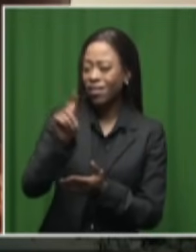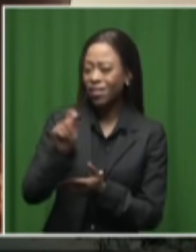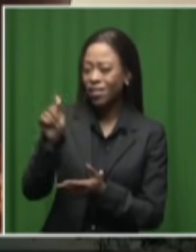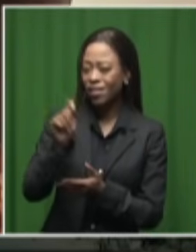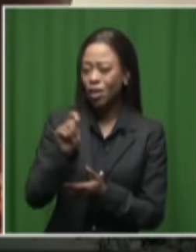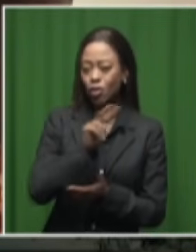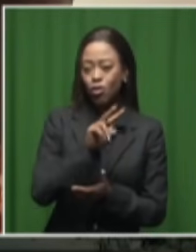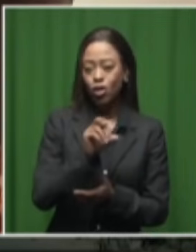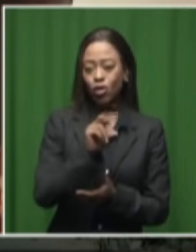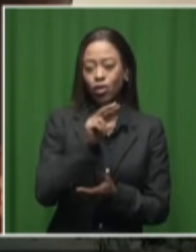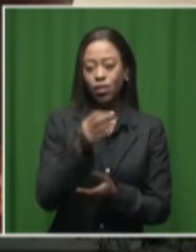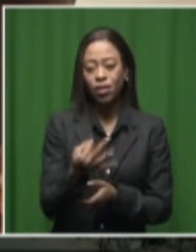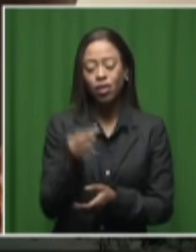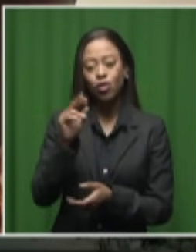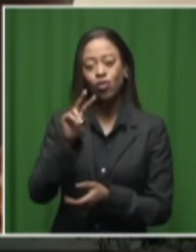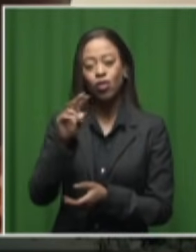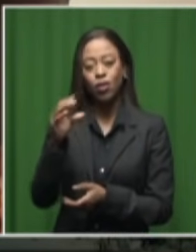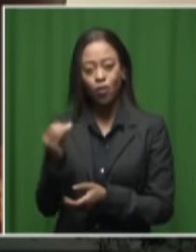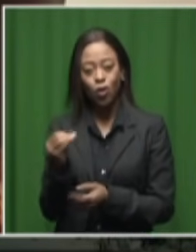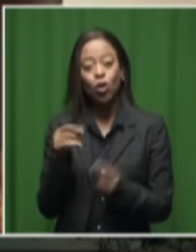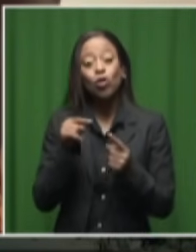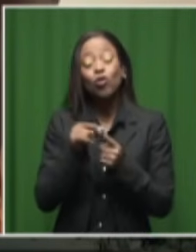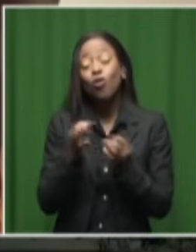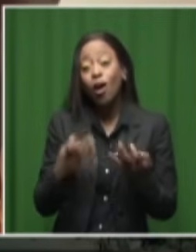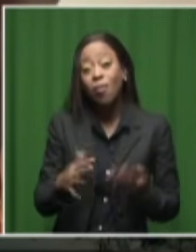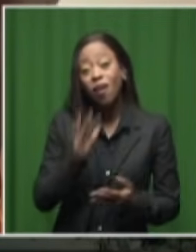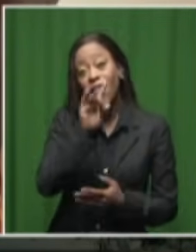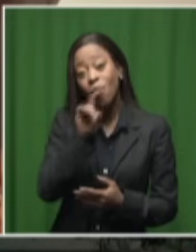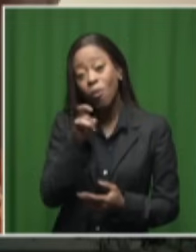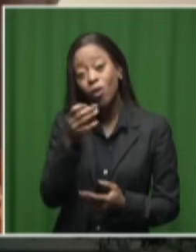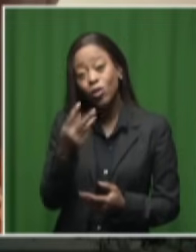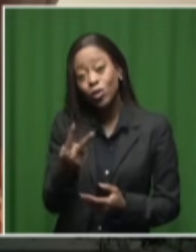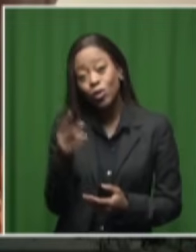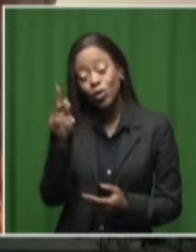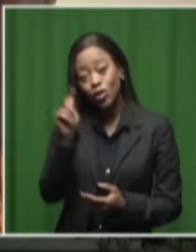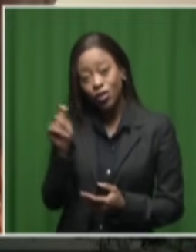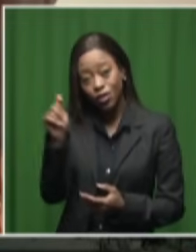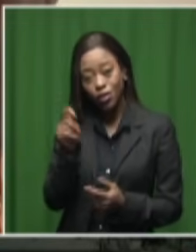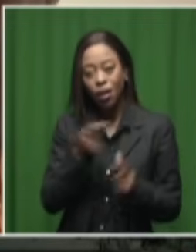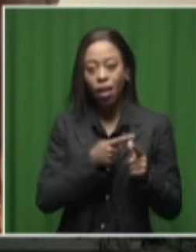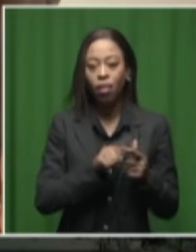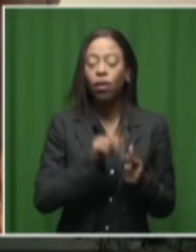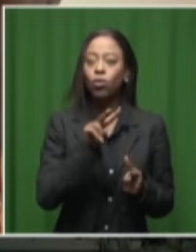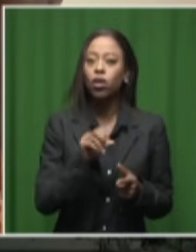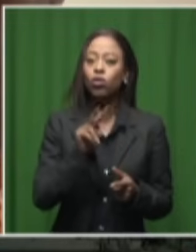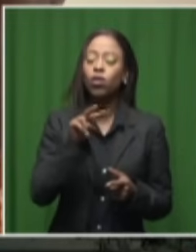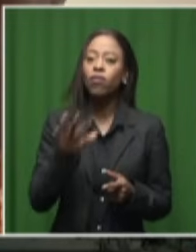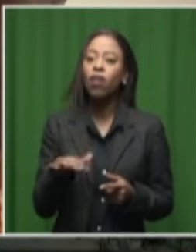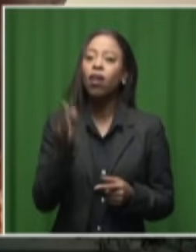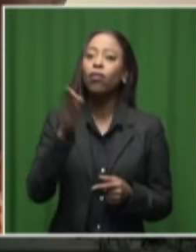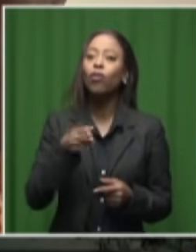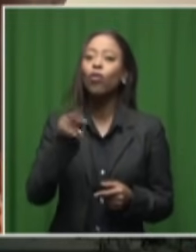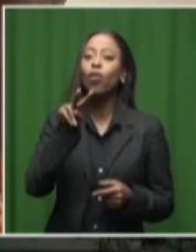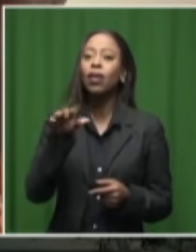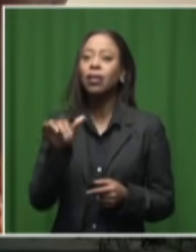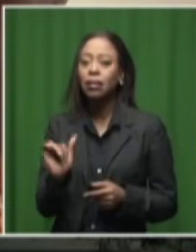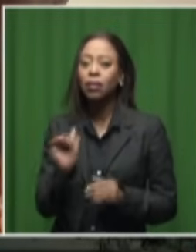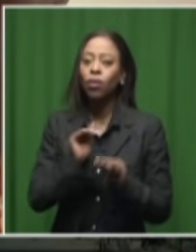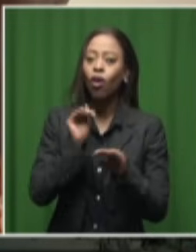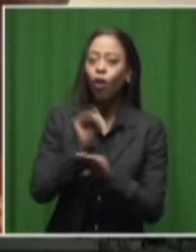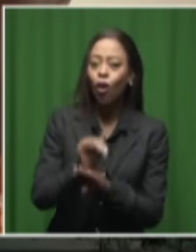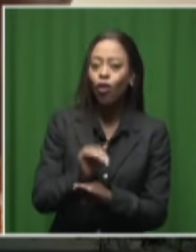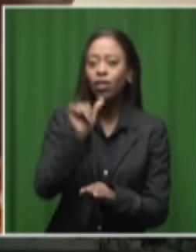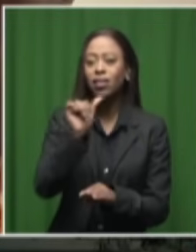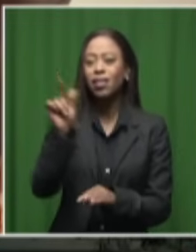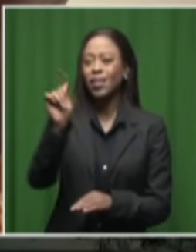2023-24 to 5.2 trillion in the next financial year. And by 2025-2026, it will exceed the 6 trillion rand